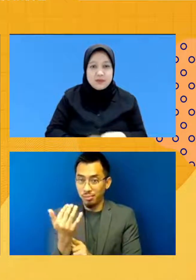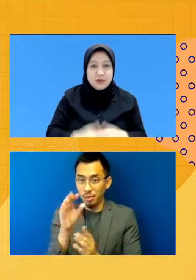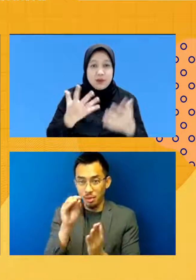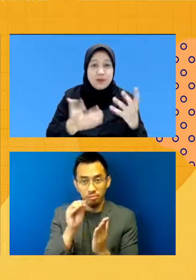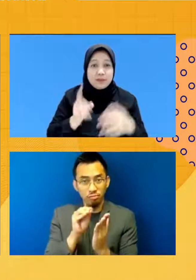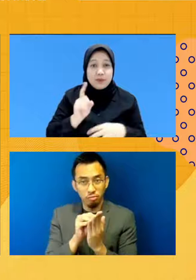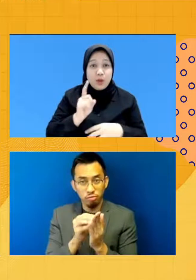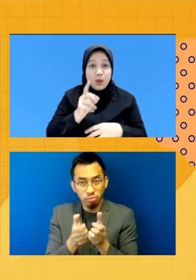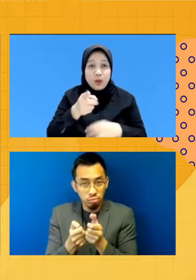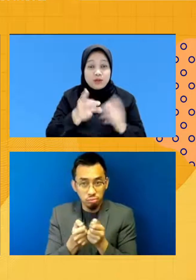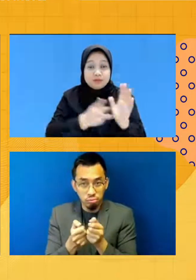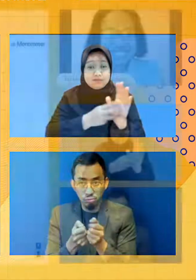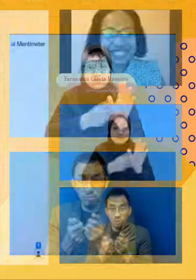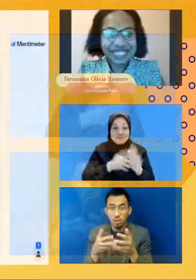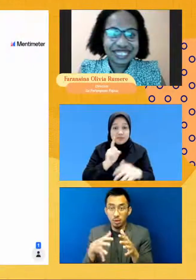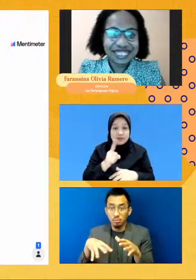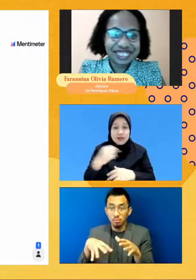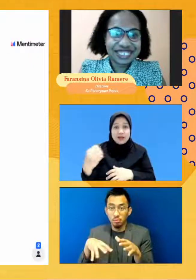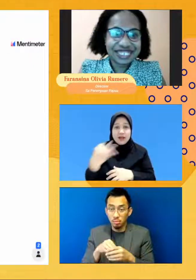coming.